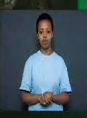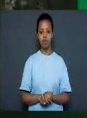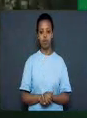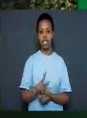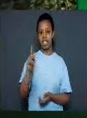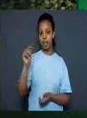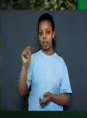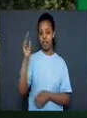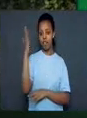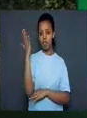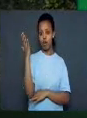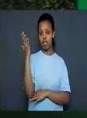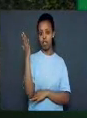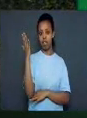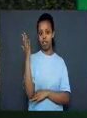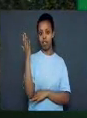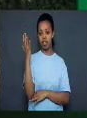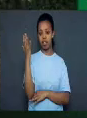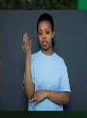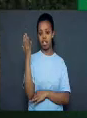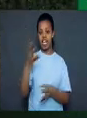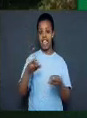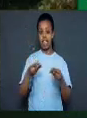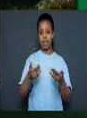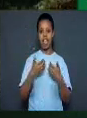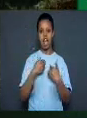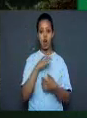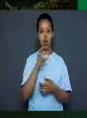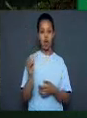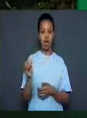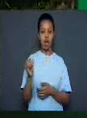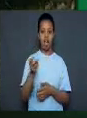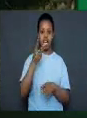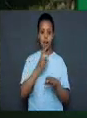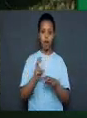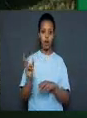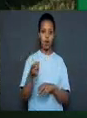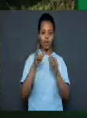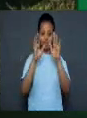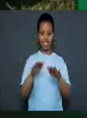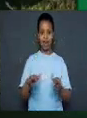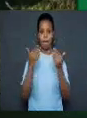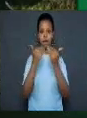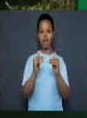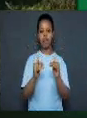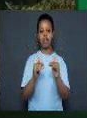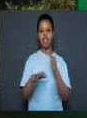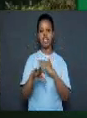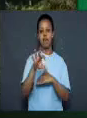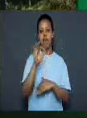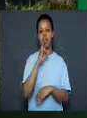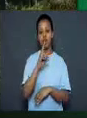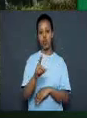Temperate forests are humid and receive a high amount of precipitation in